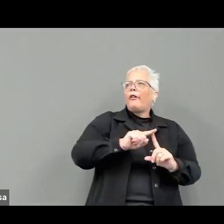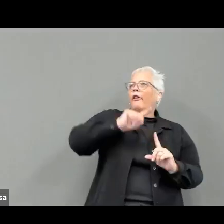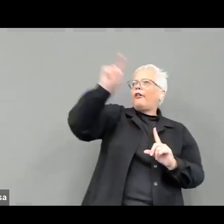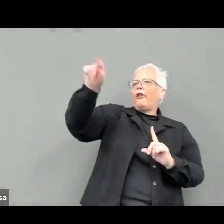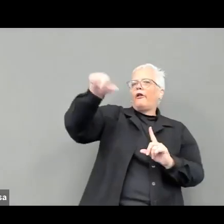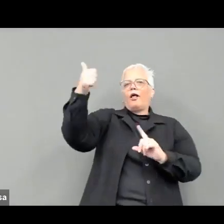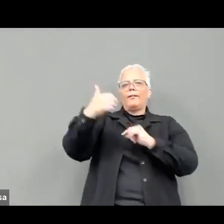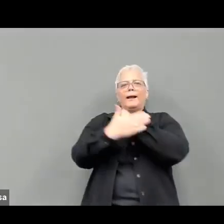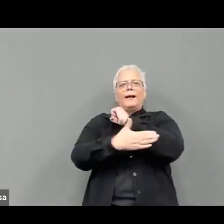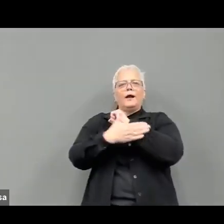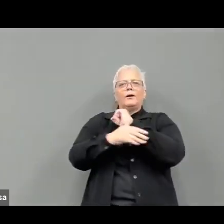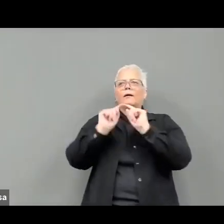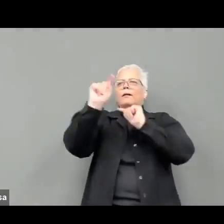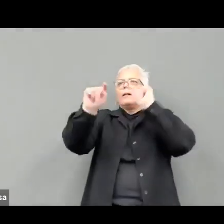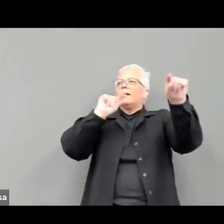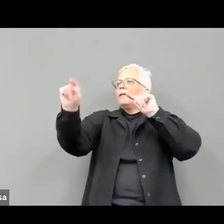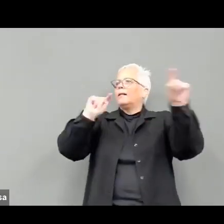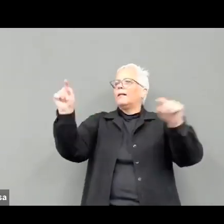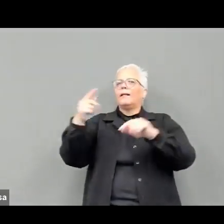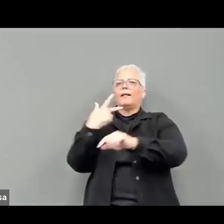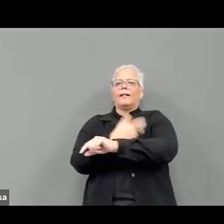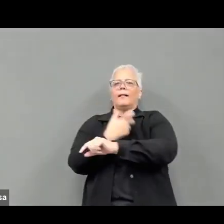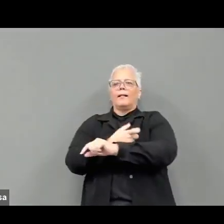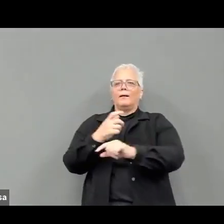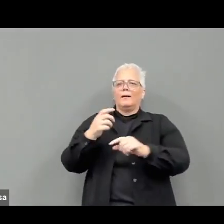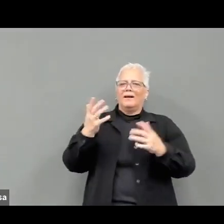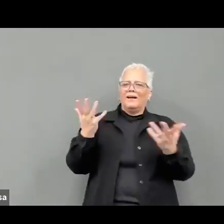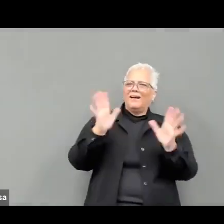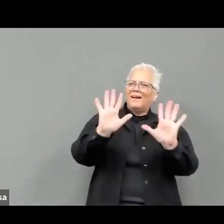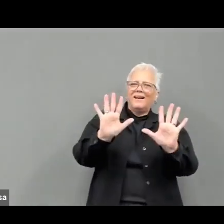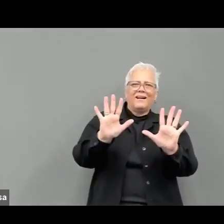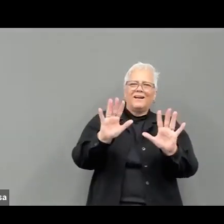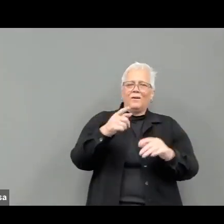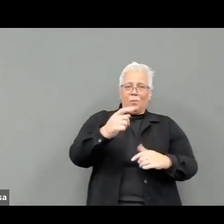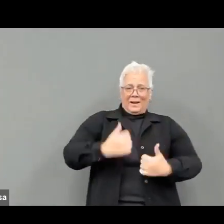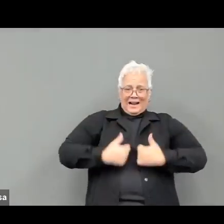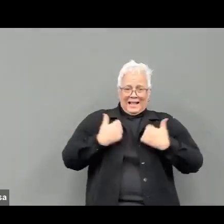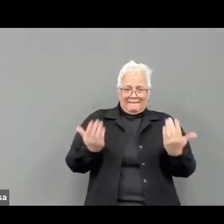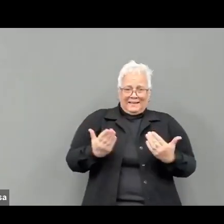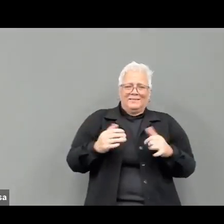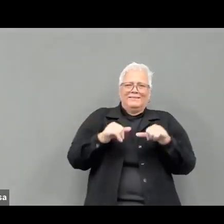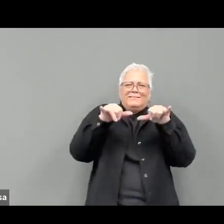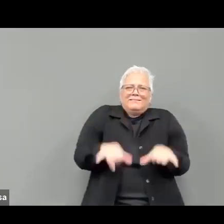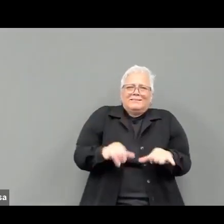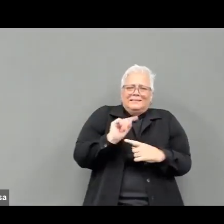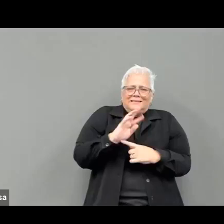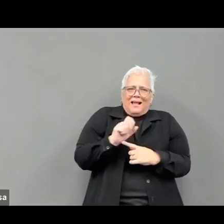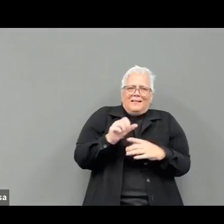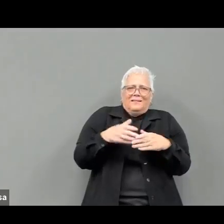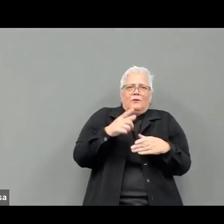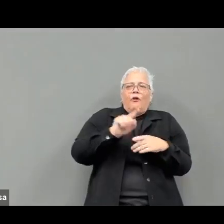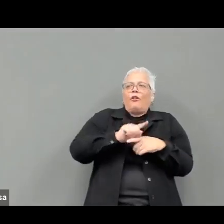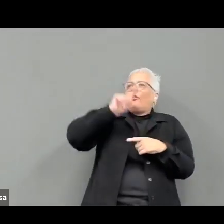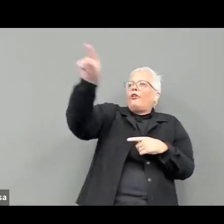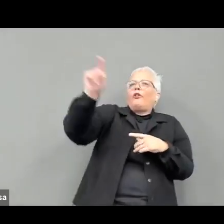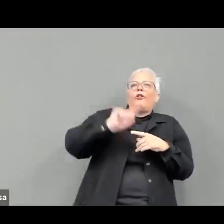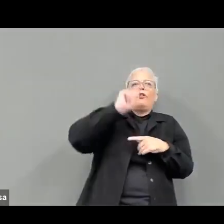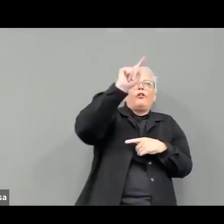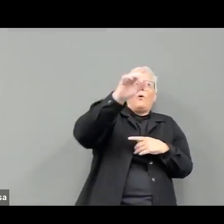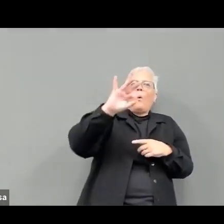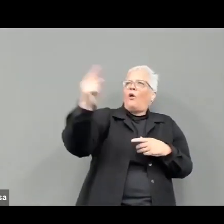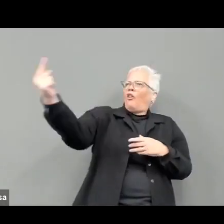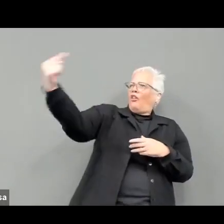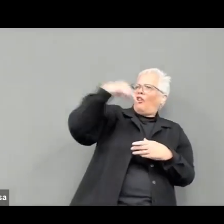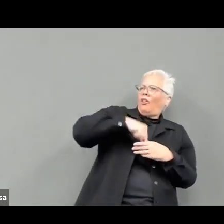that here in Tulsa County, over 8,000 Oklahomans have been vaccinated who don't live in